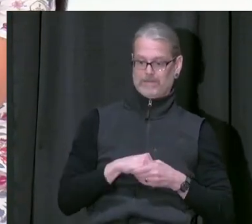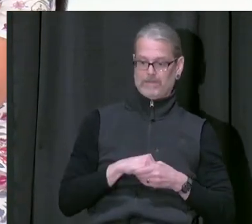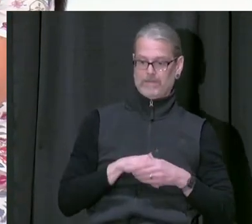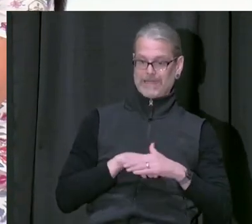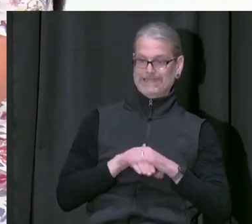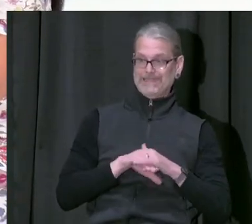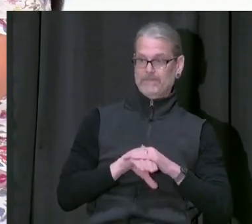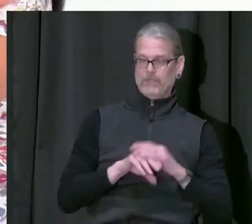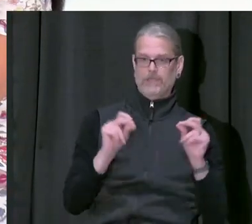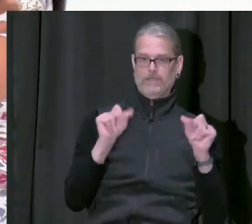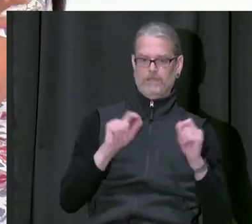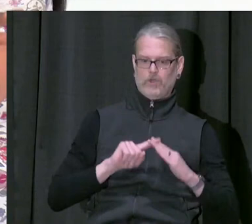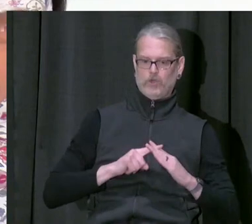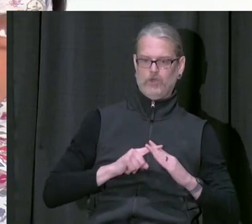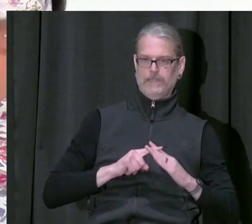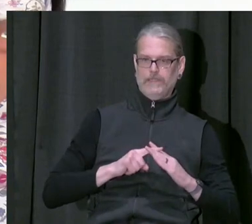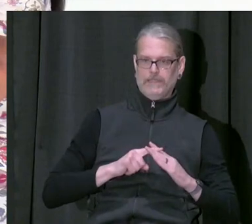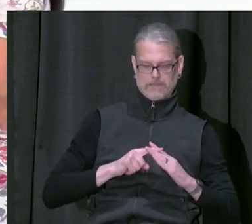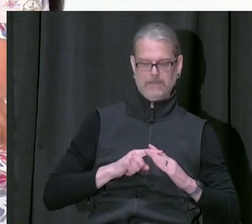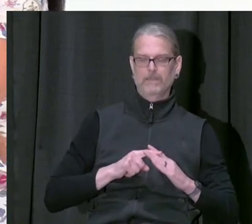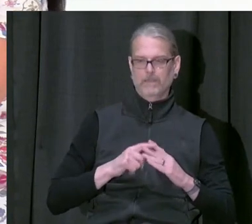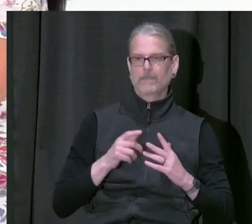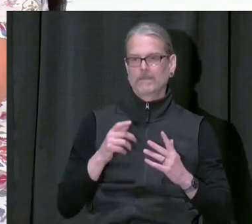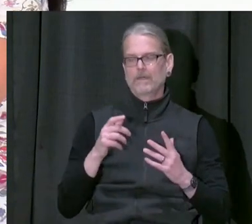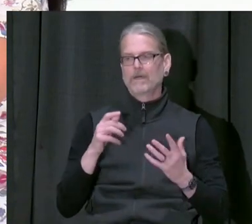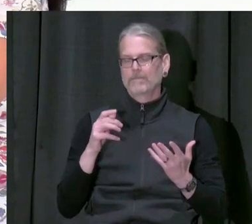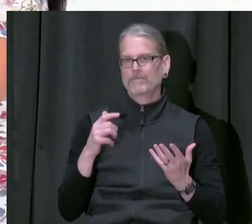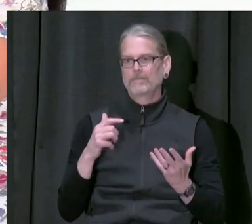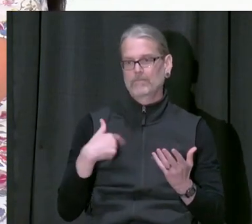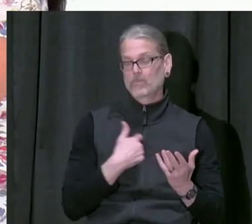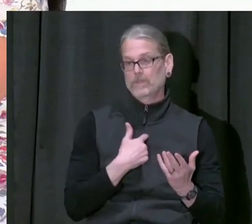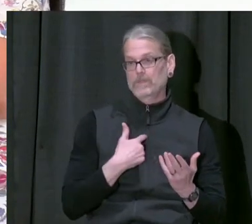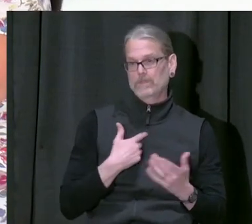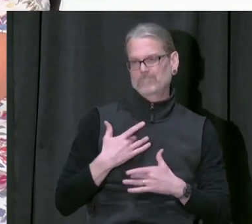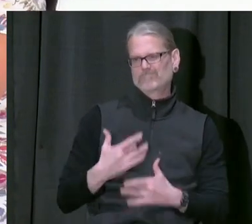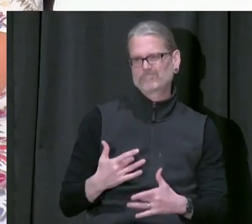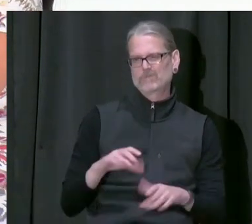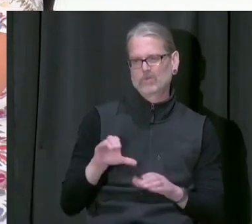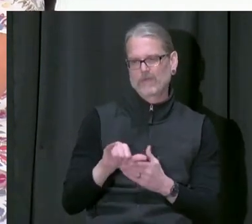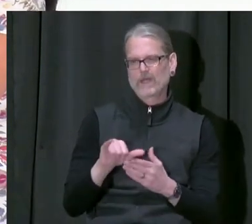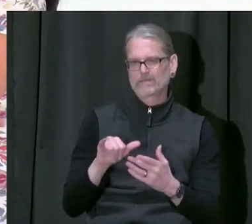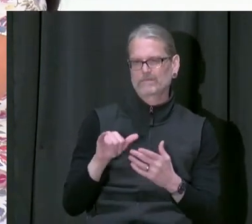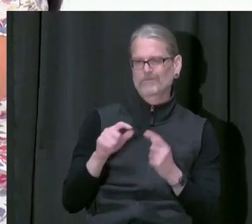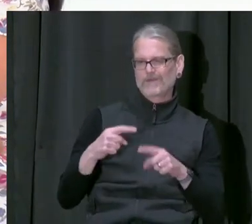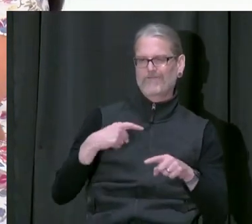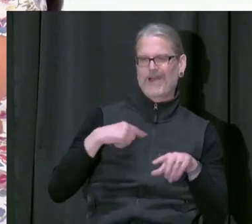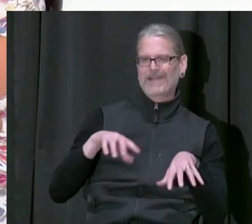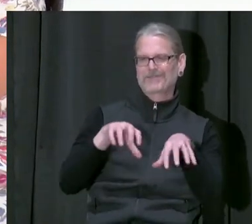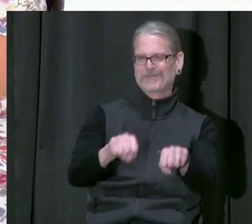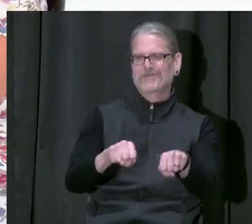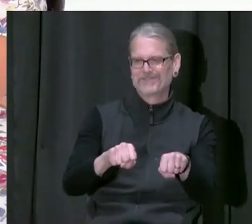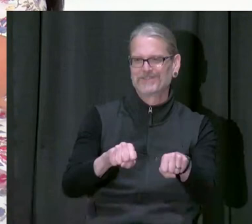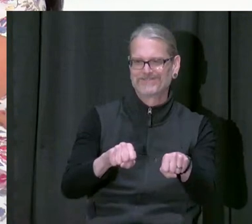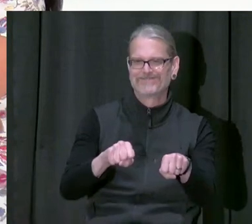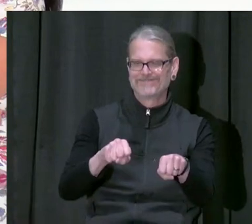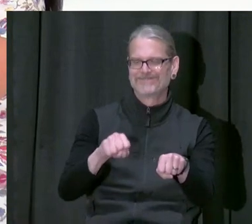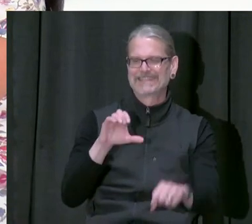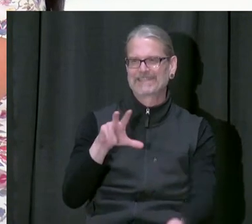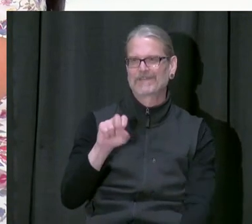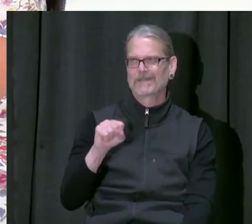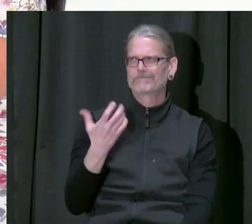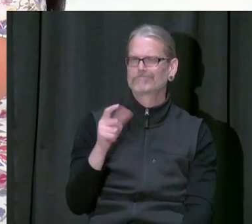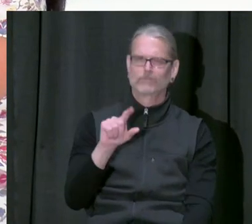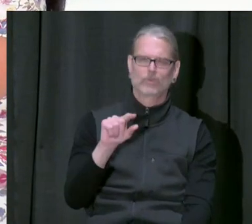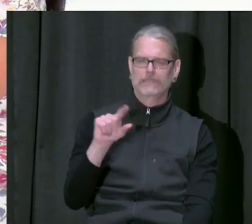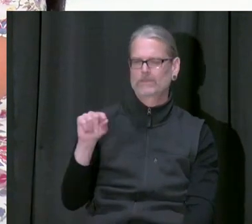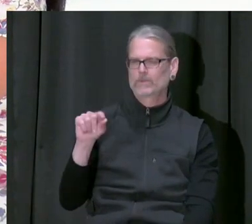It wasn't always the case, but we have been doing it regularly since I took over the accessibility at CVS in 2020.